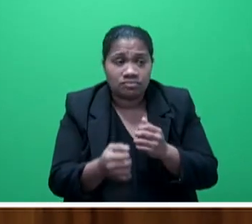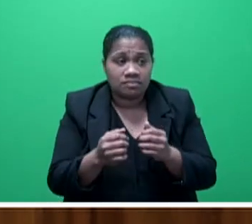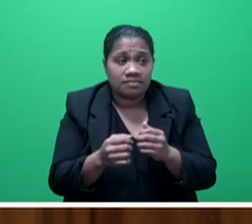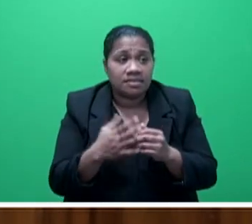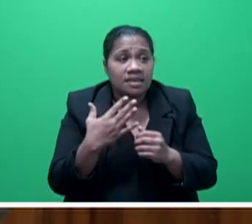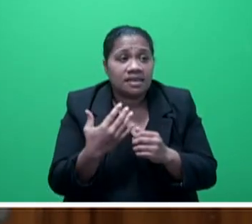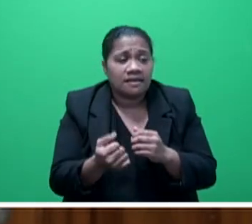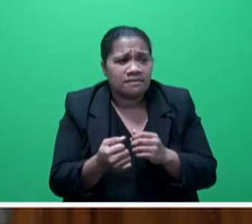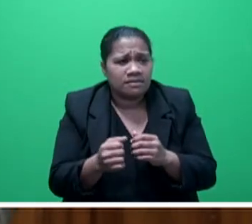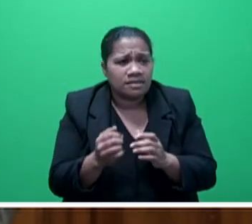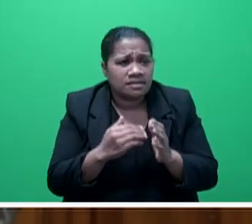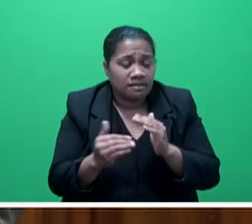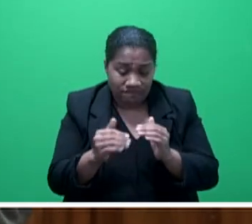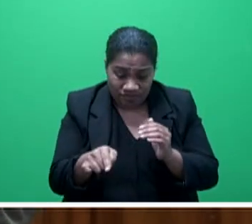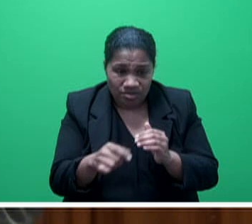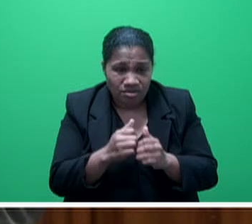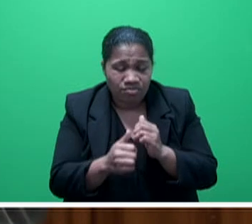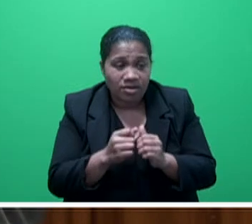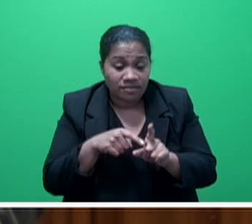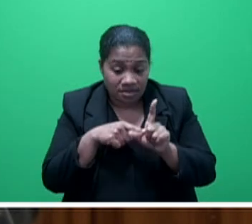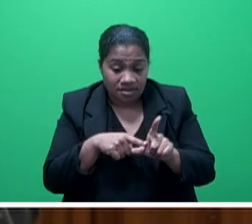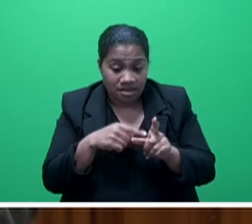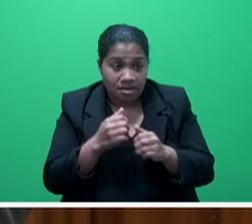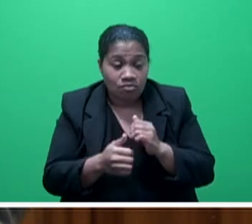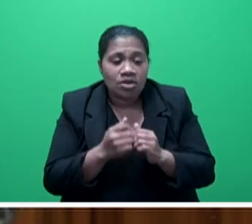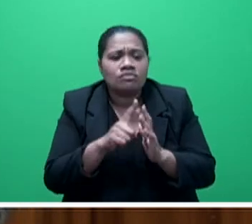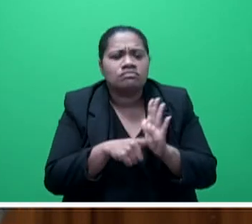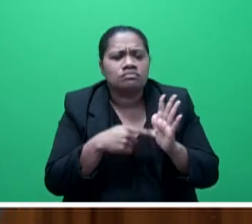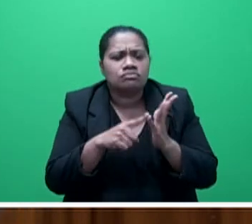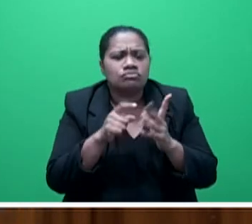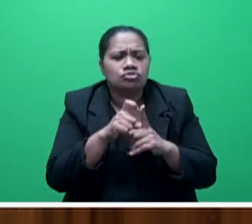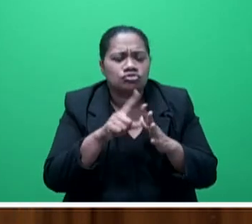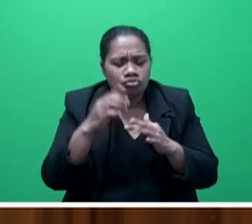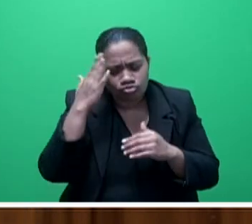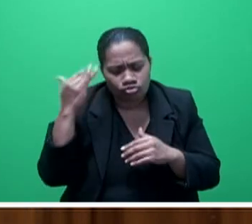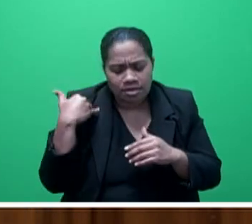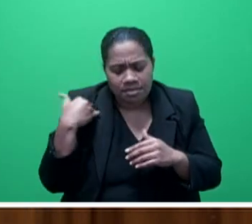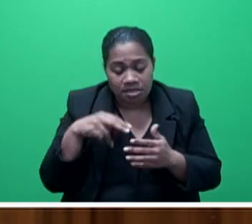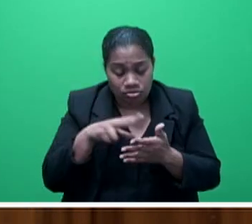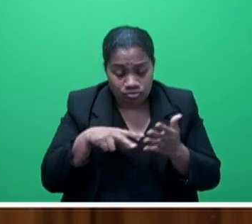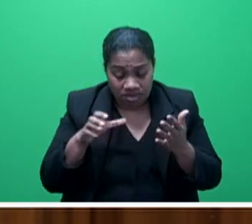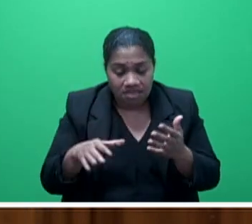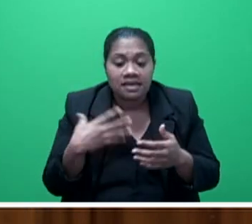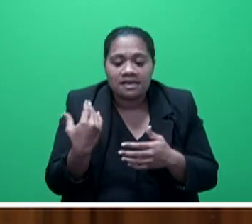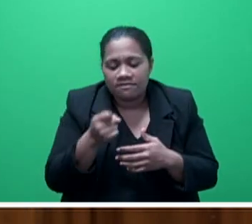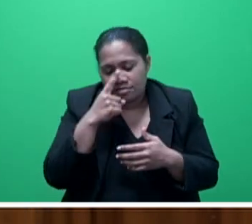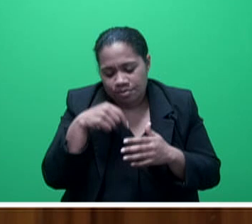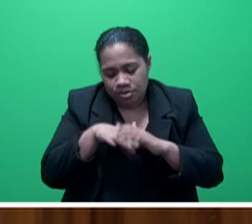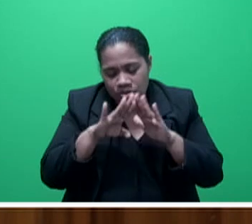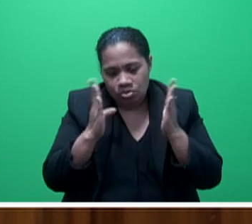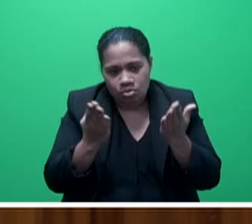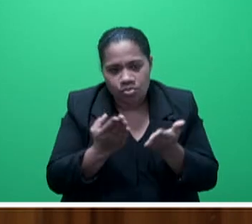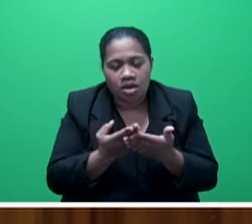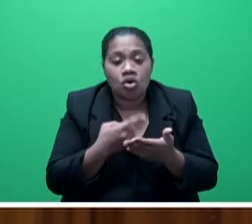a book each in the Bible. The younger brother, Jude, reminded his readers that there are people in this world who are, and